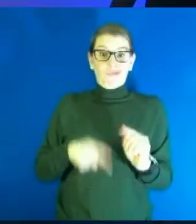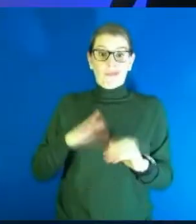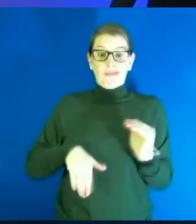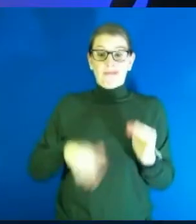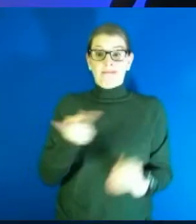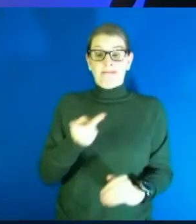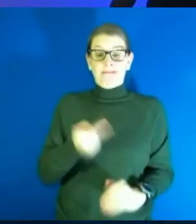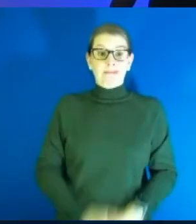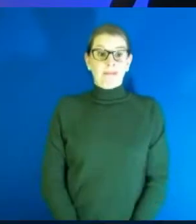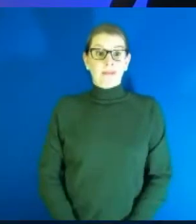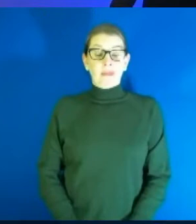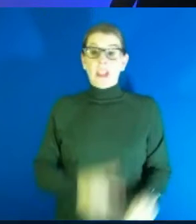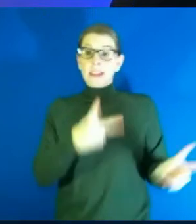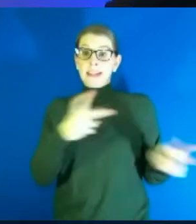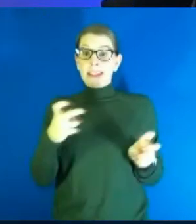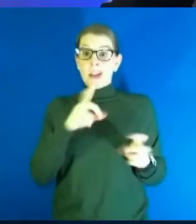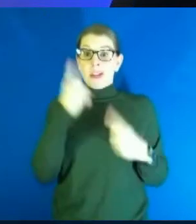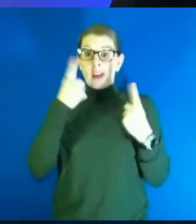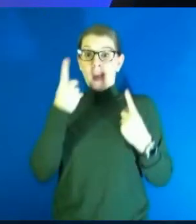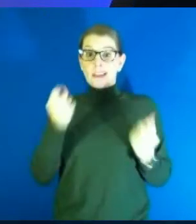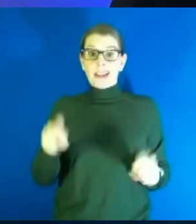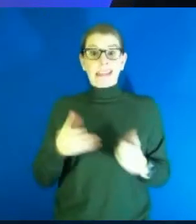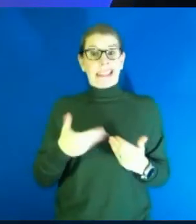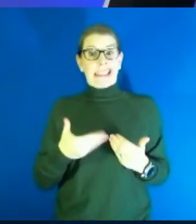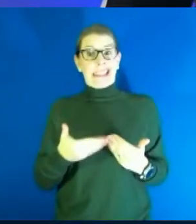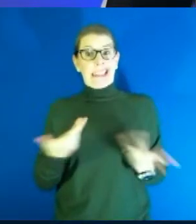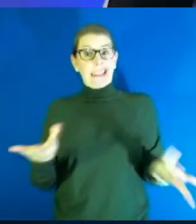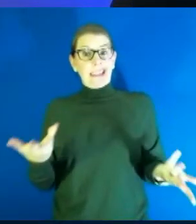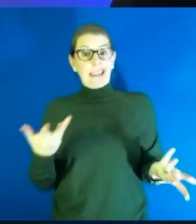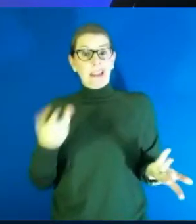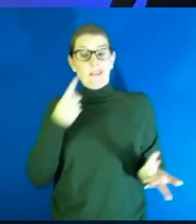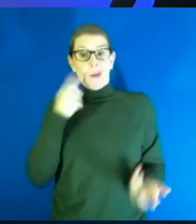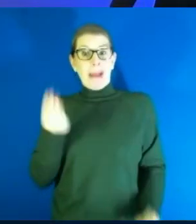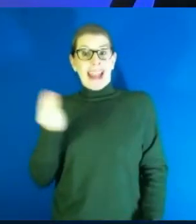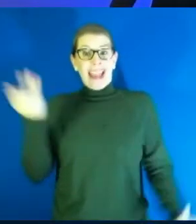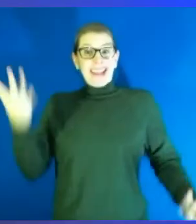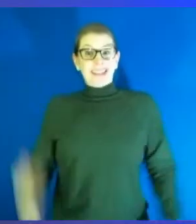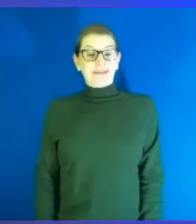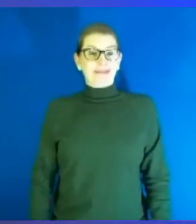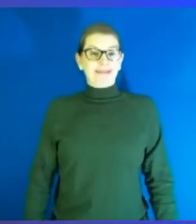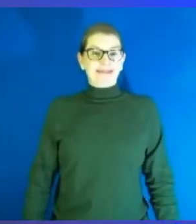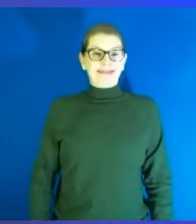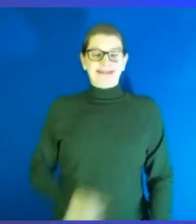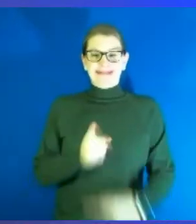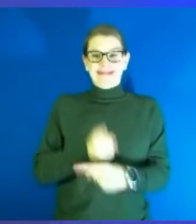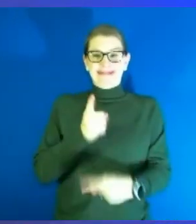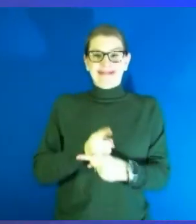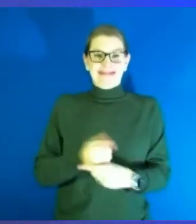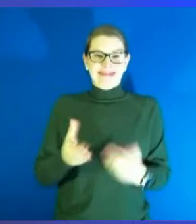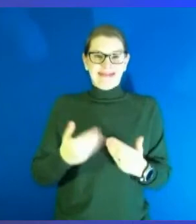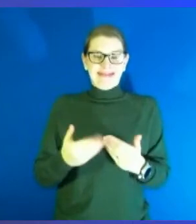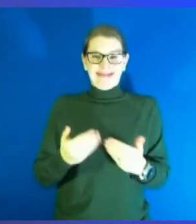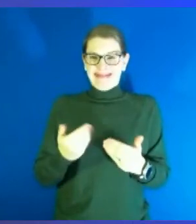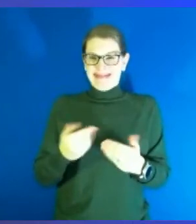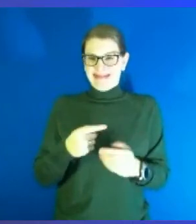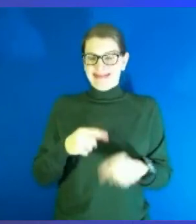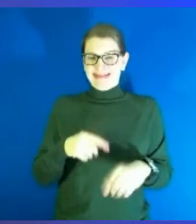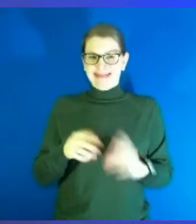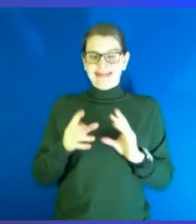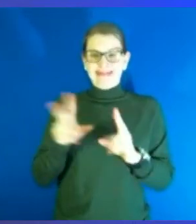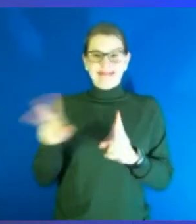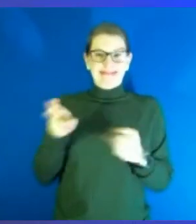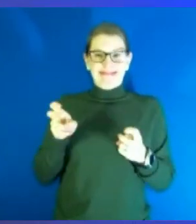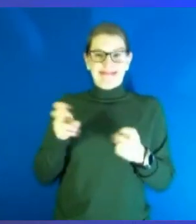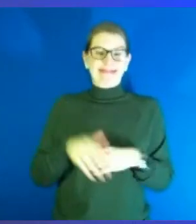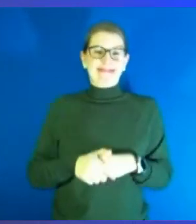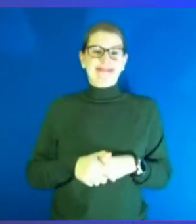just going to steal their thoughts? It's easy. That's okay. It's easy for a Monday. It is. You're taking the easy way out. They had a great message to share. So thank you. I'll let you